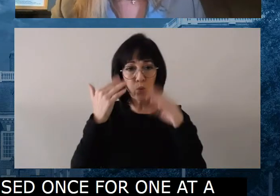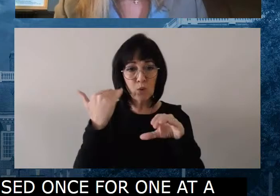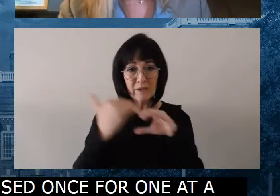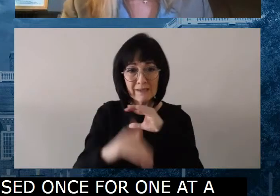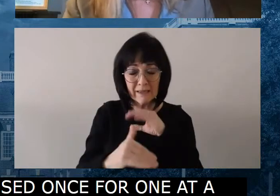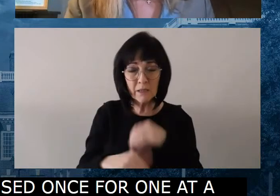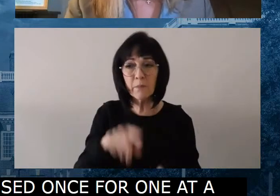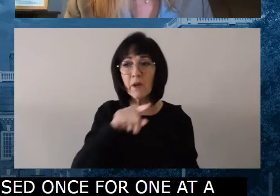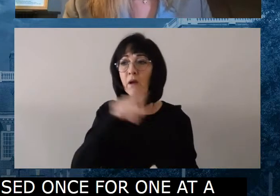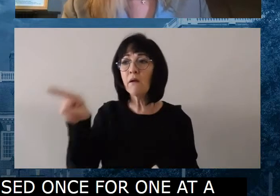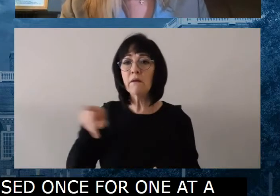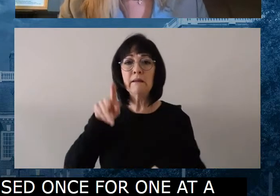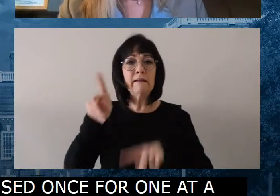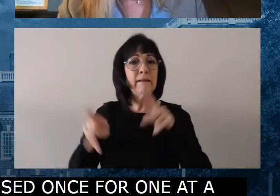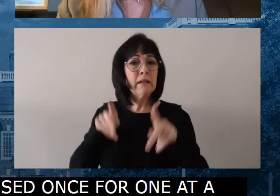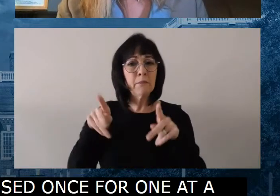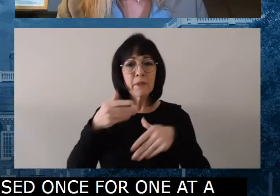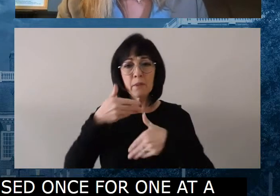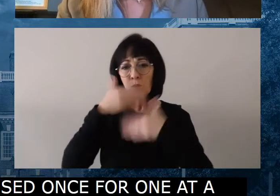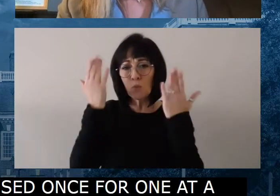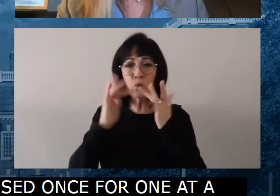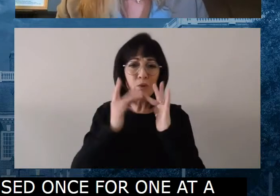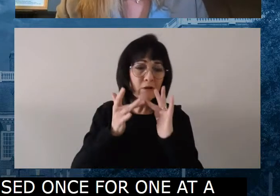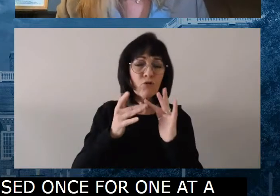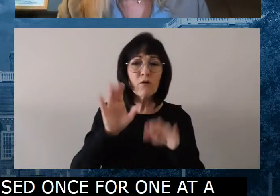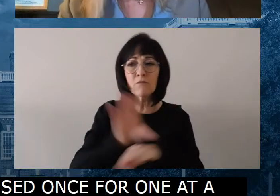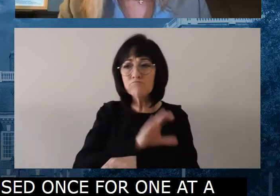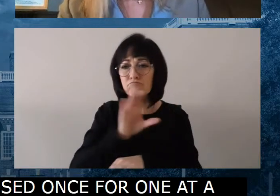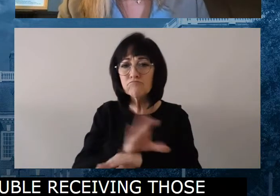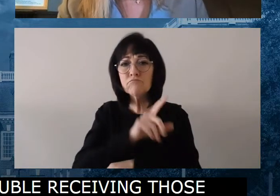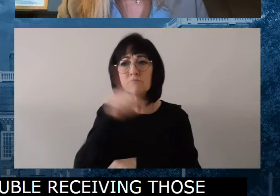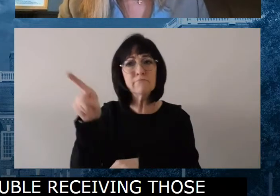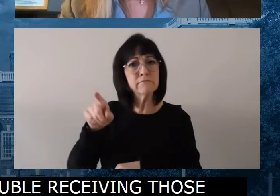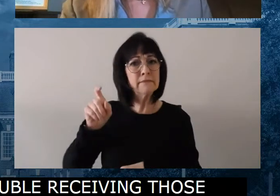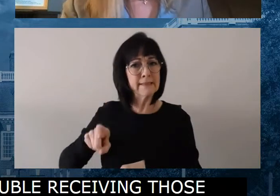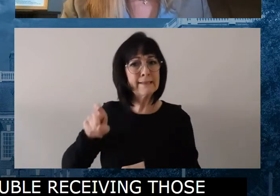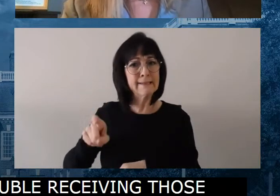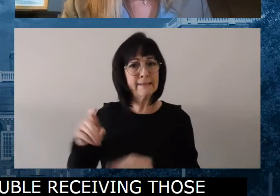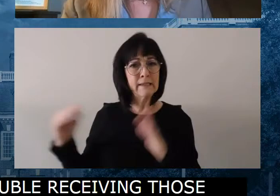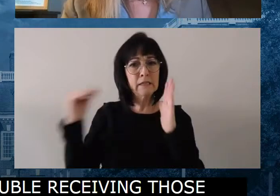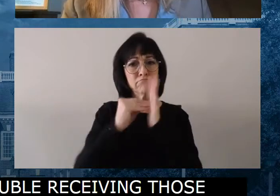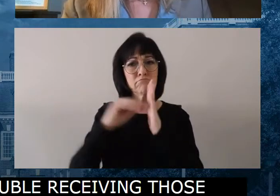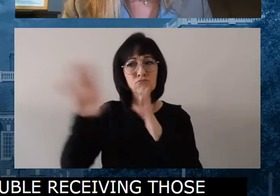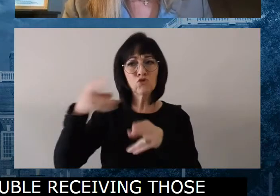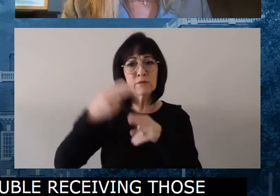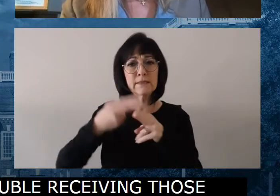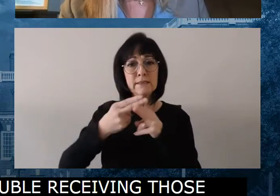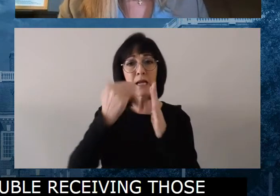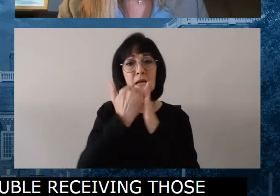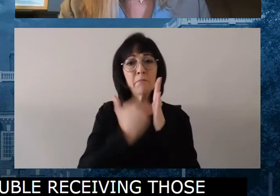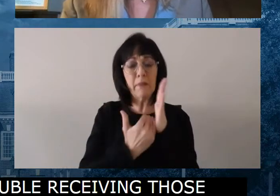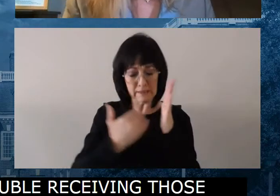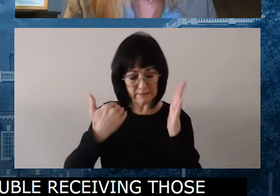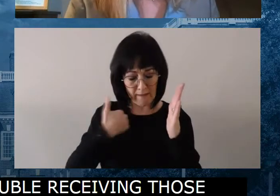are individuals who can help them to either get on the wait list or to get scheduled for their